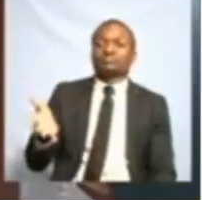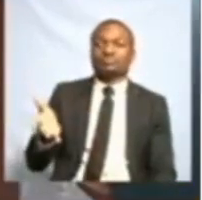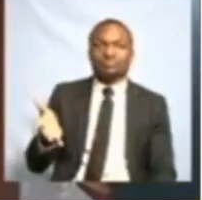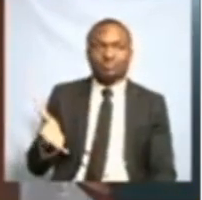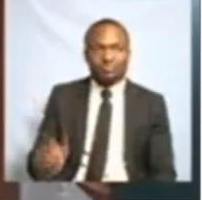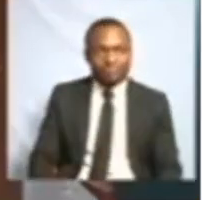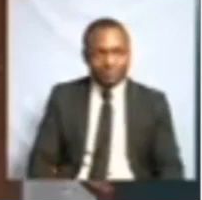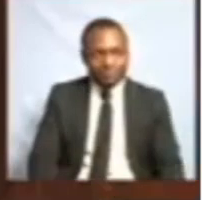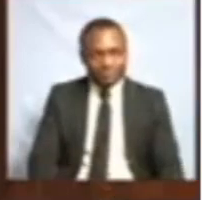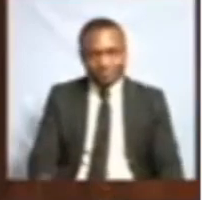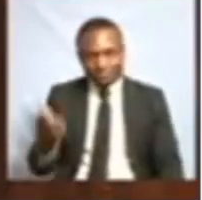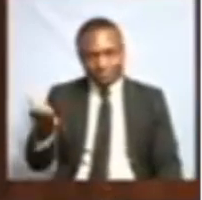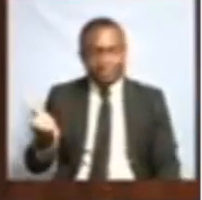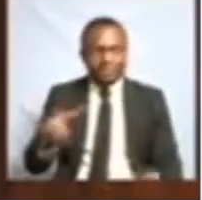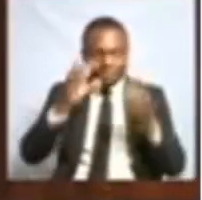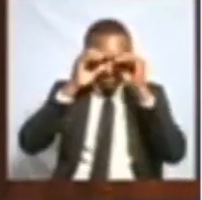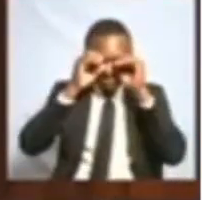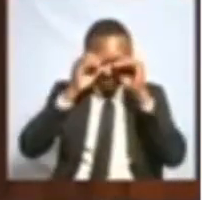Nakachinda.